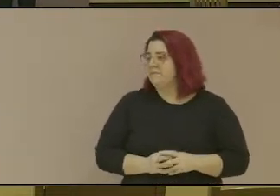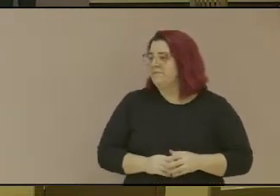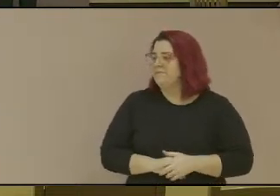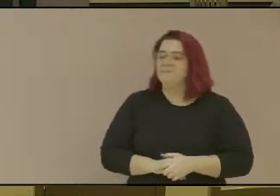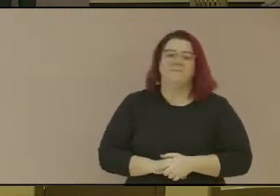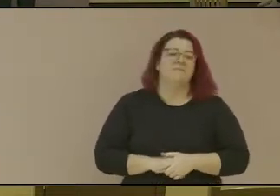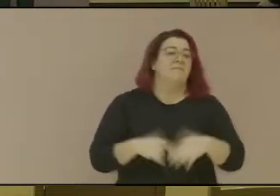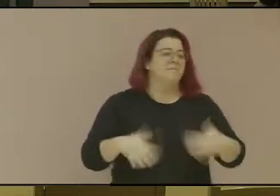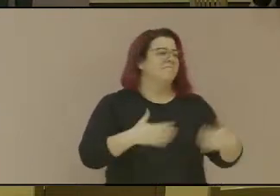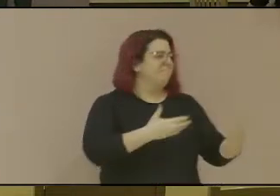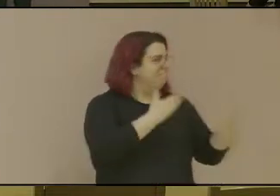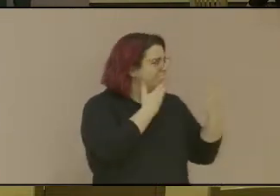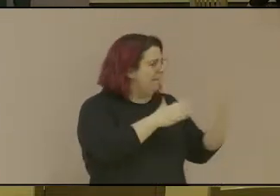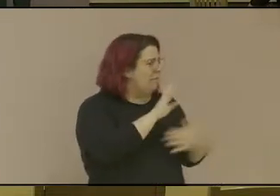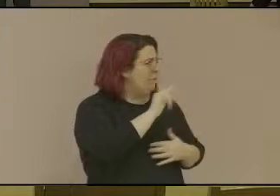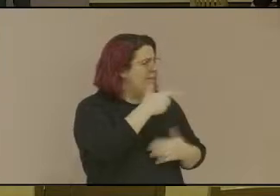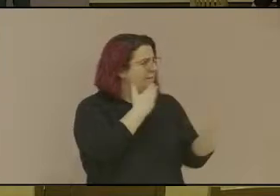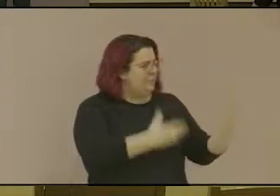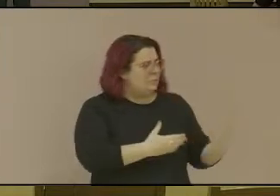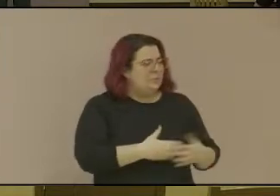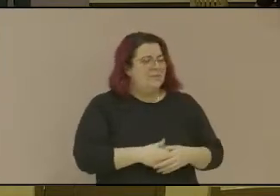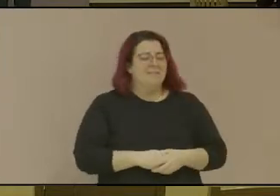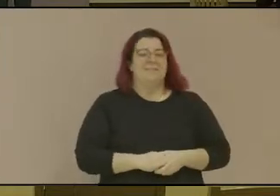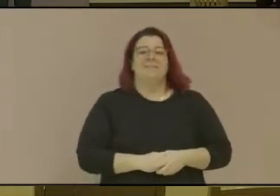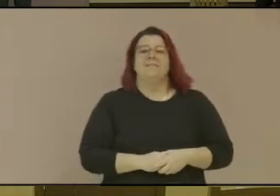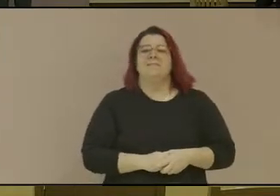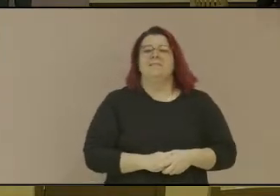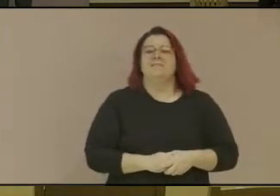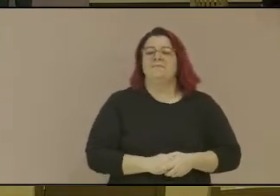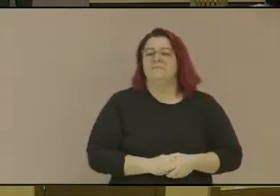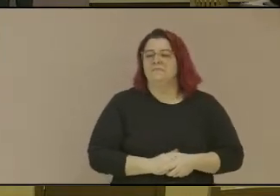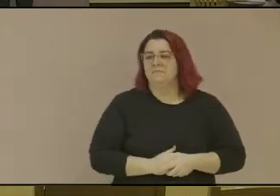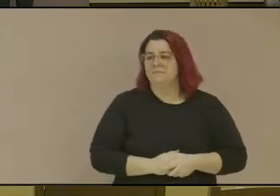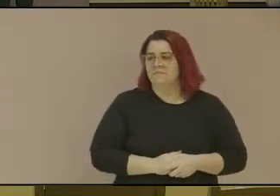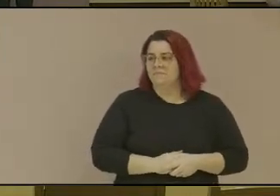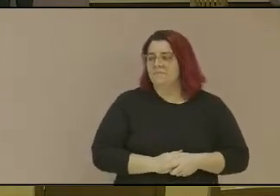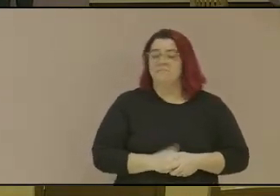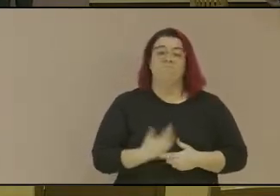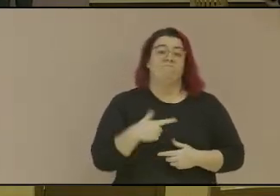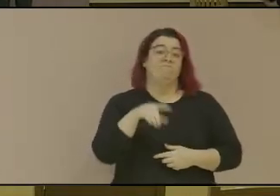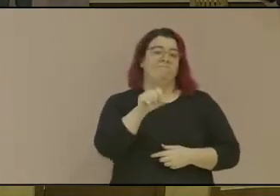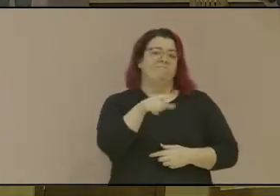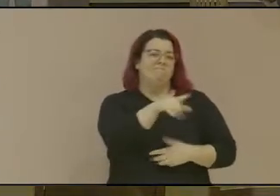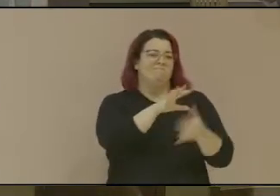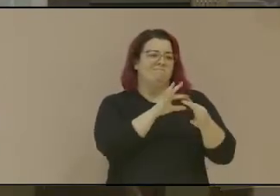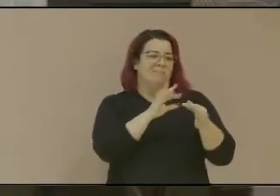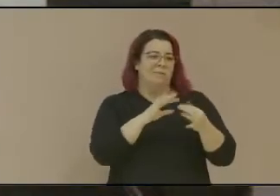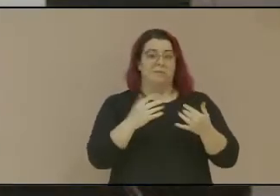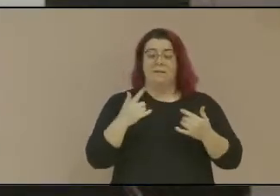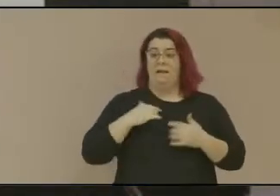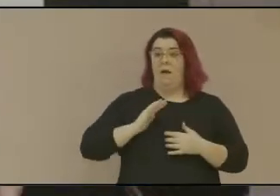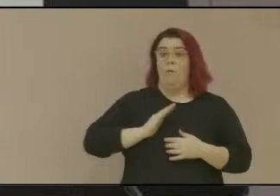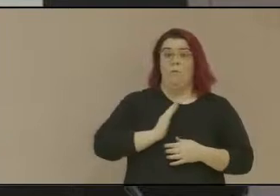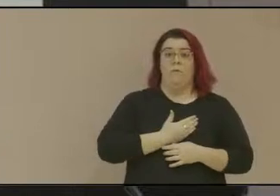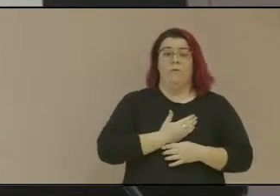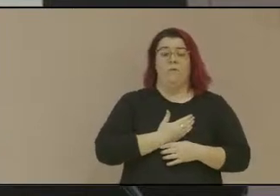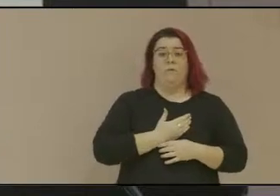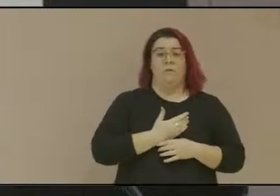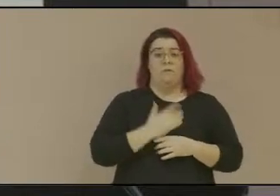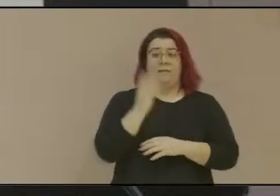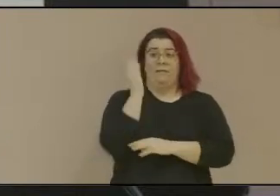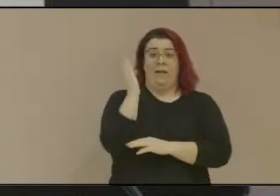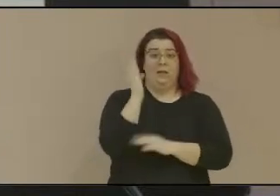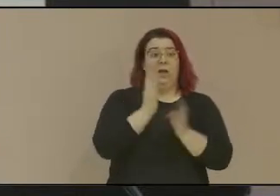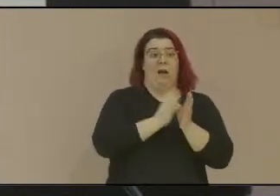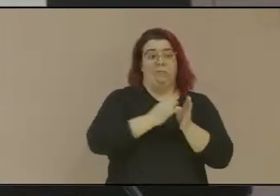Thank you very much, Bill. And to follow up, why this is our last public lecture, we will have